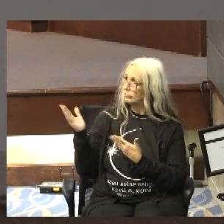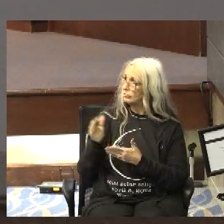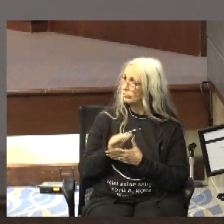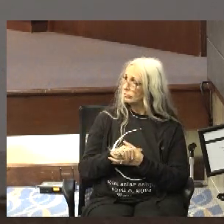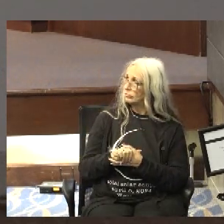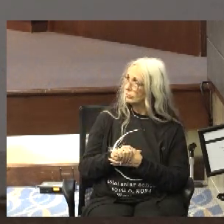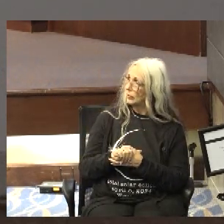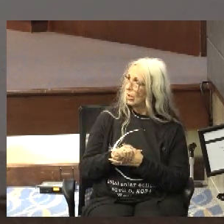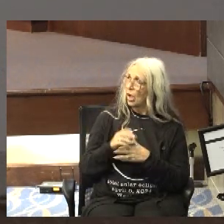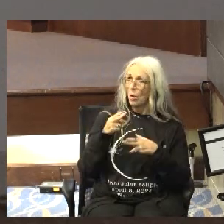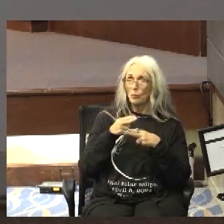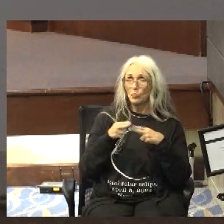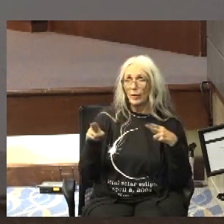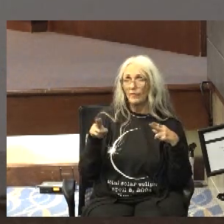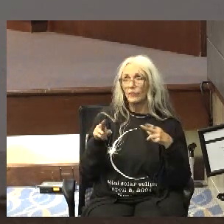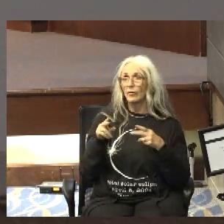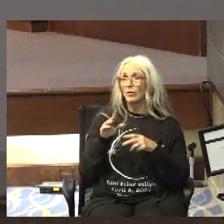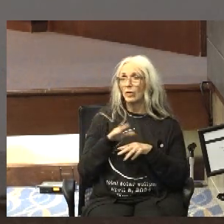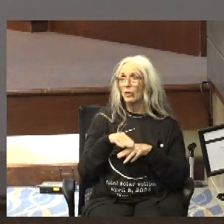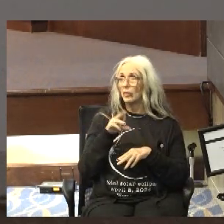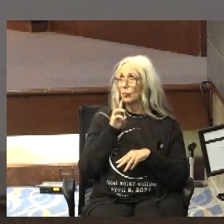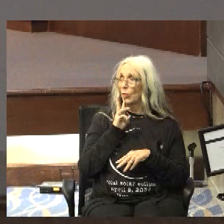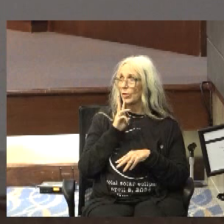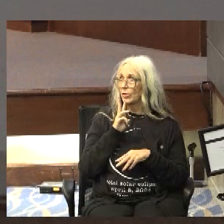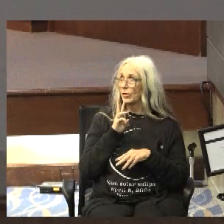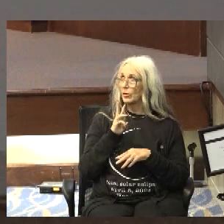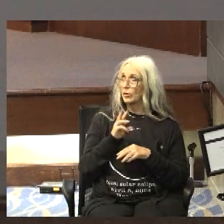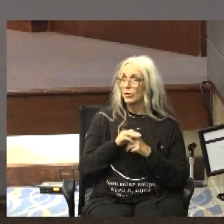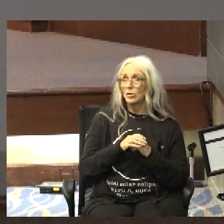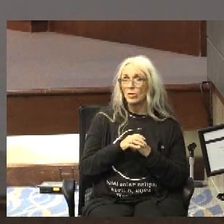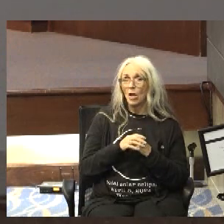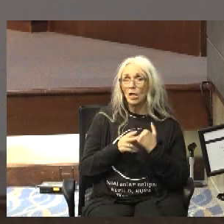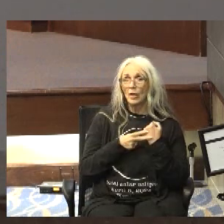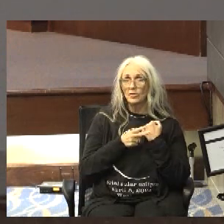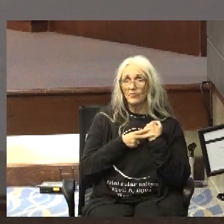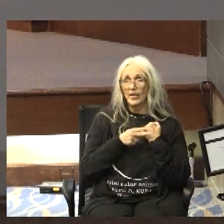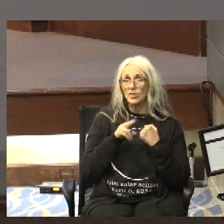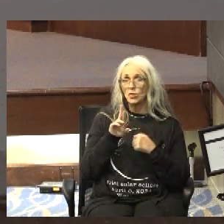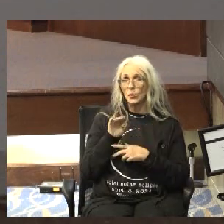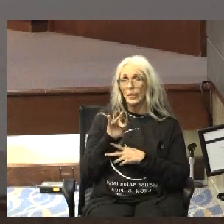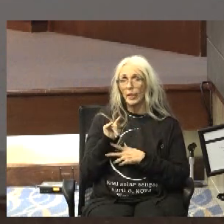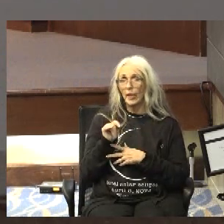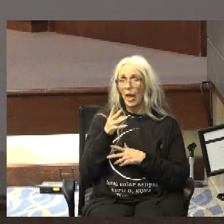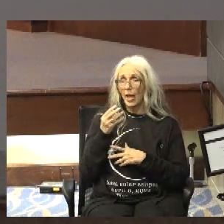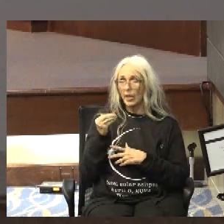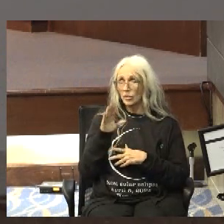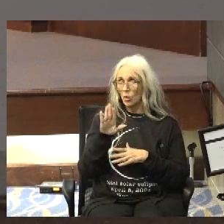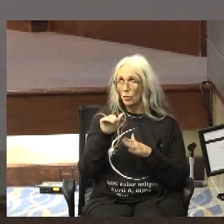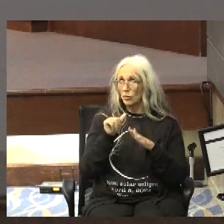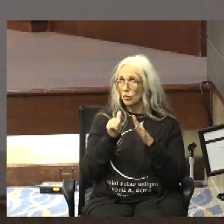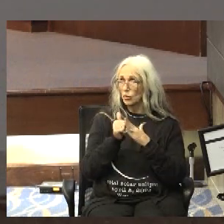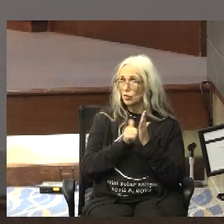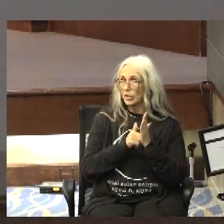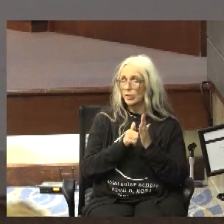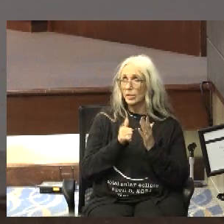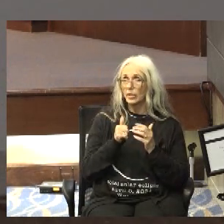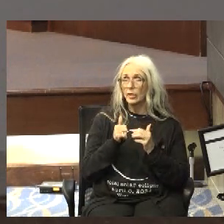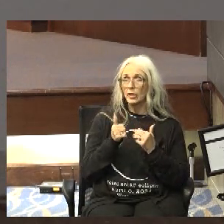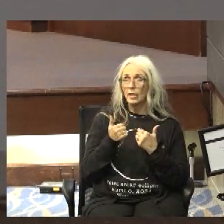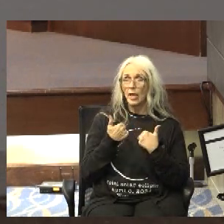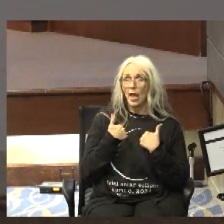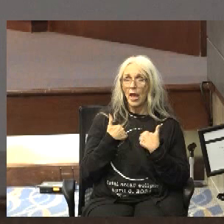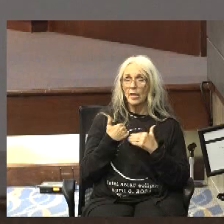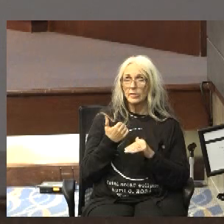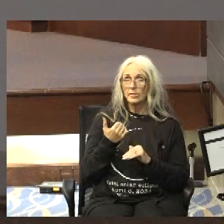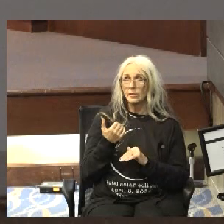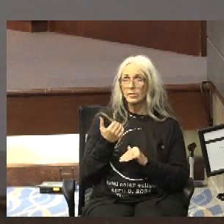To provide a briefing on our water conservation ordinance. It's posted on your agenda. He has been